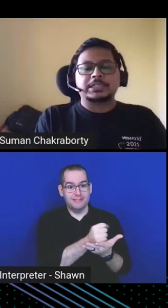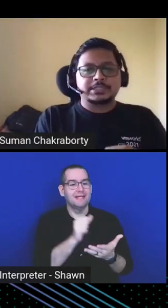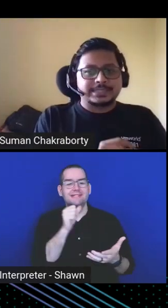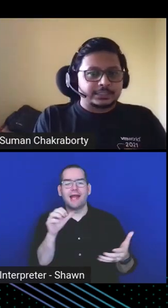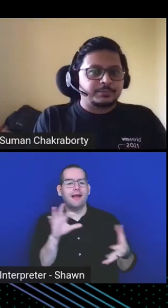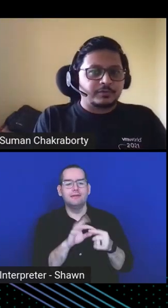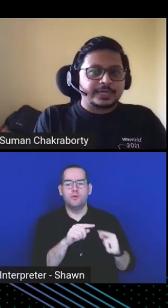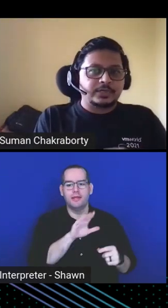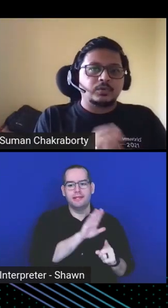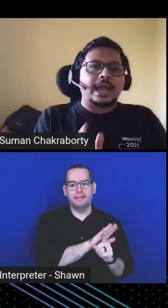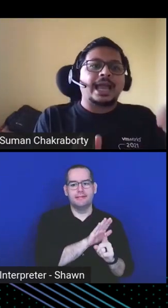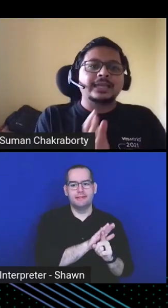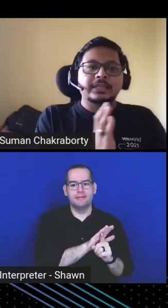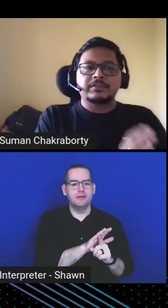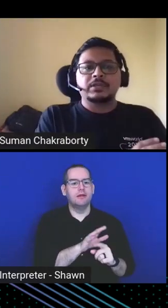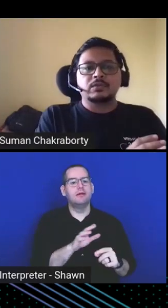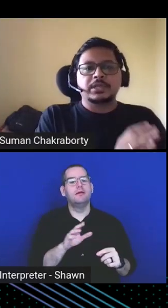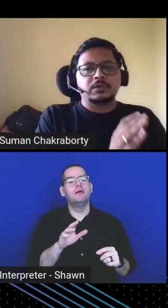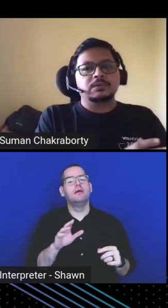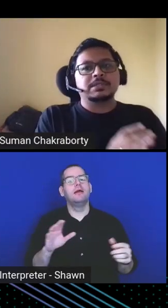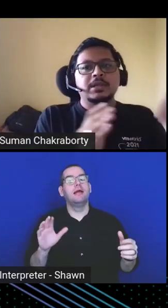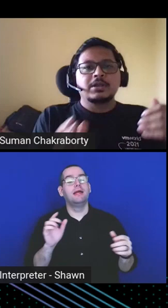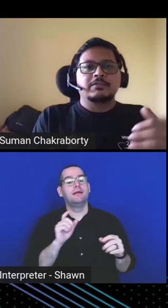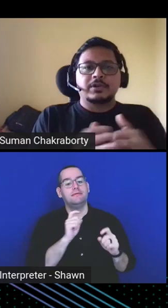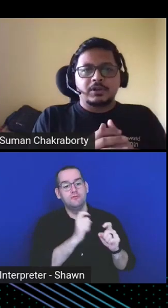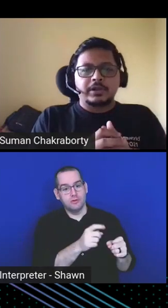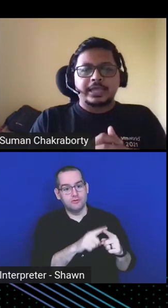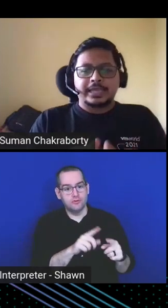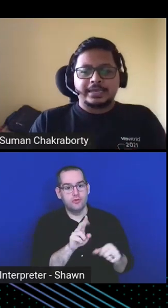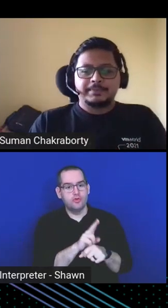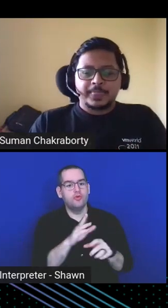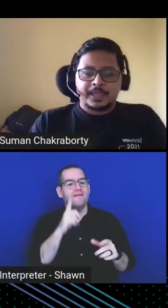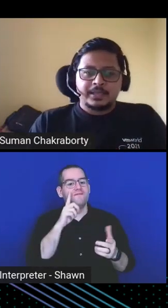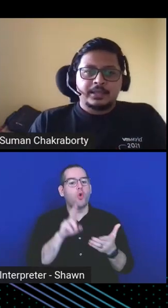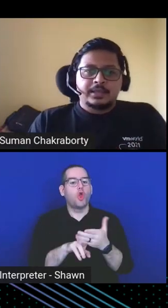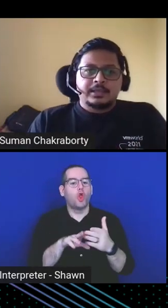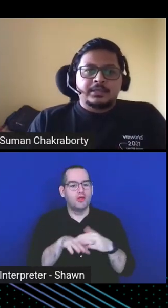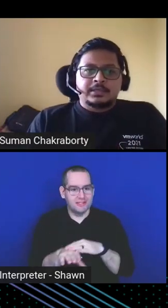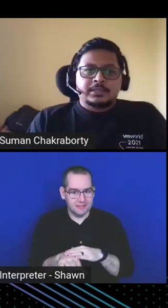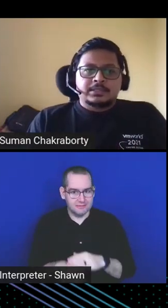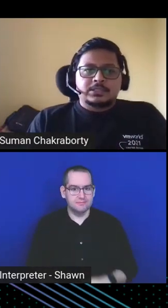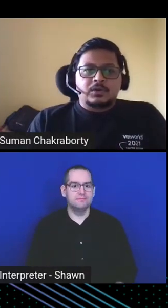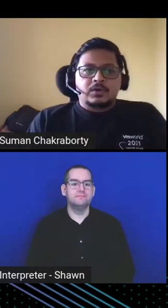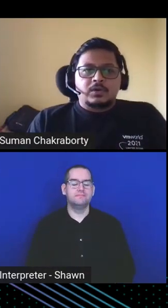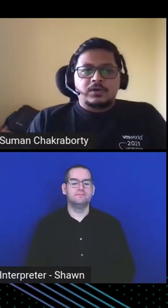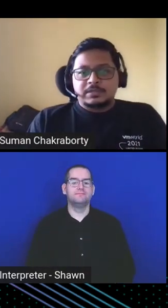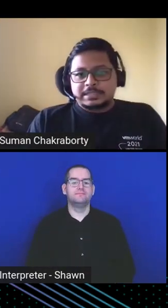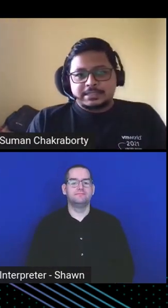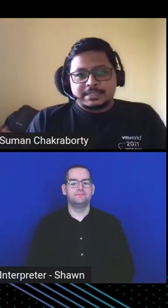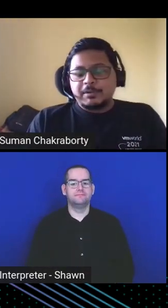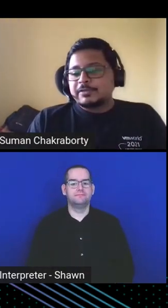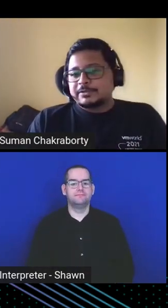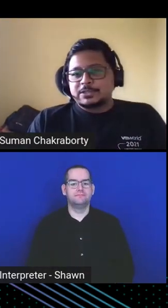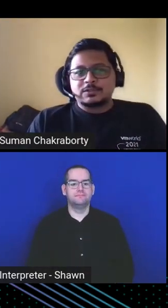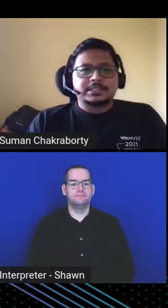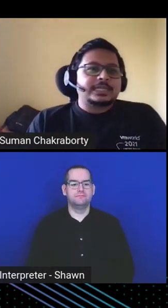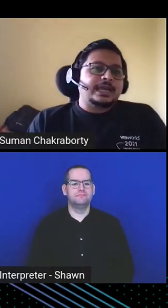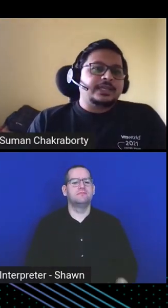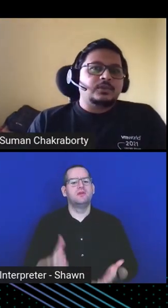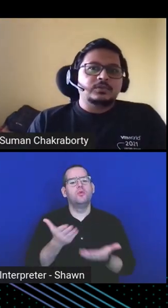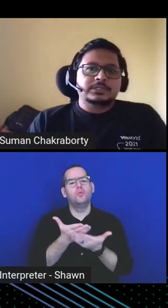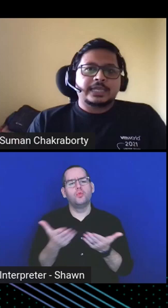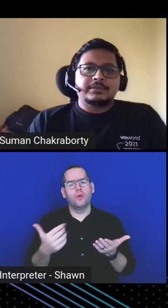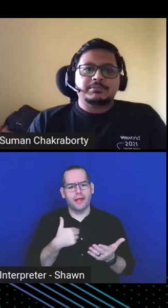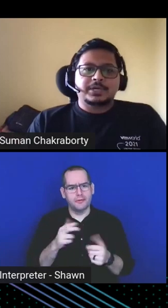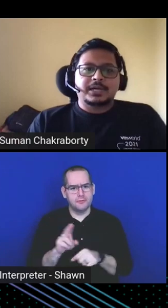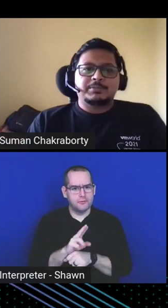dynamic credentials that is provided to and given to the user for logging in. So